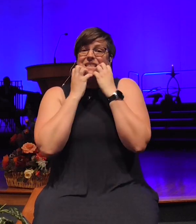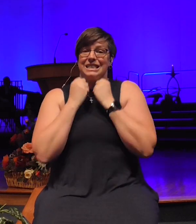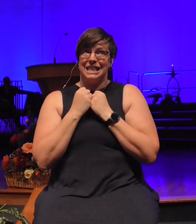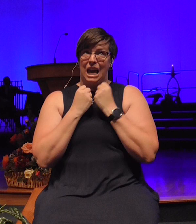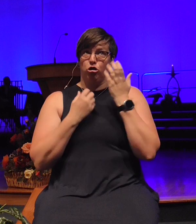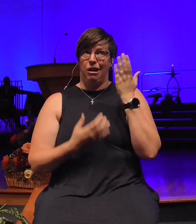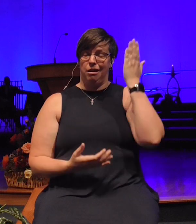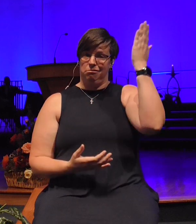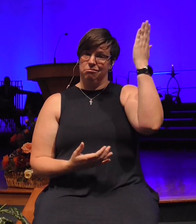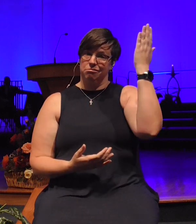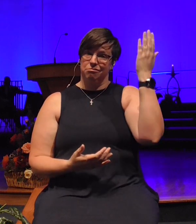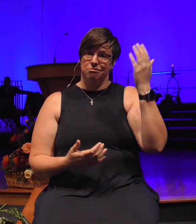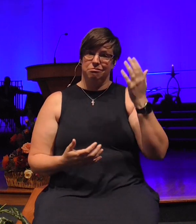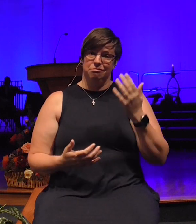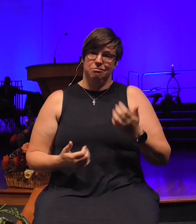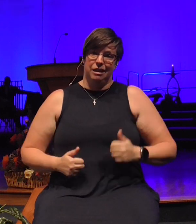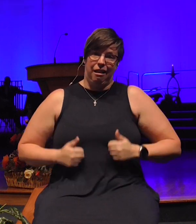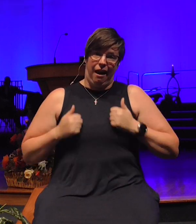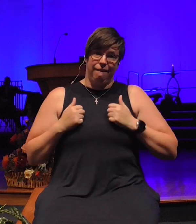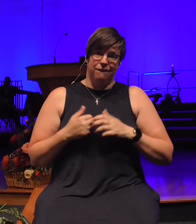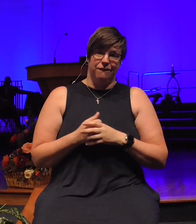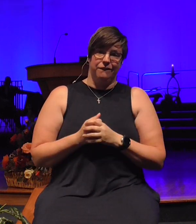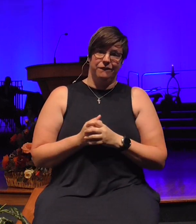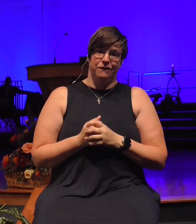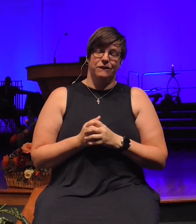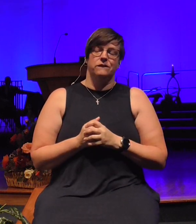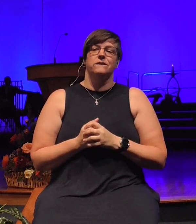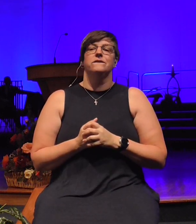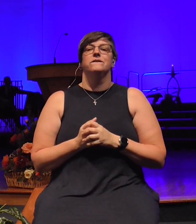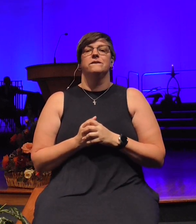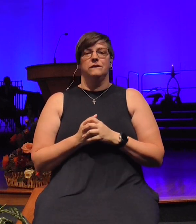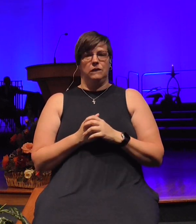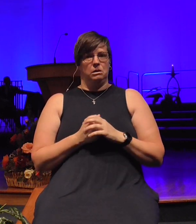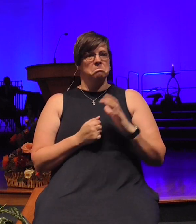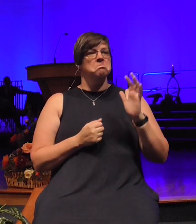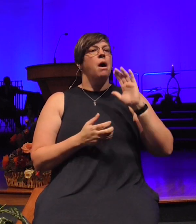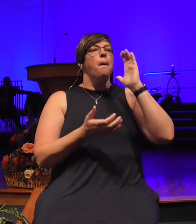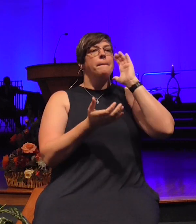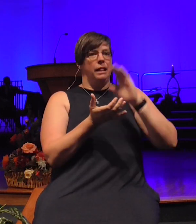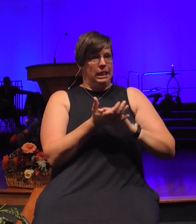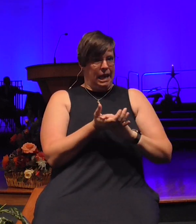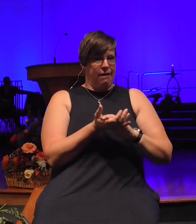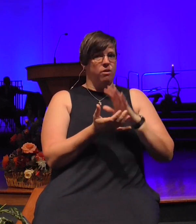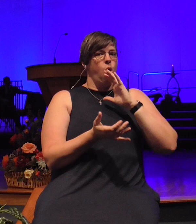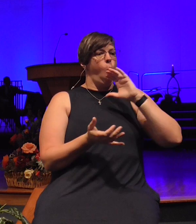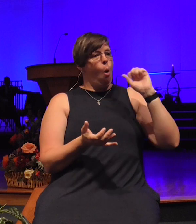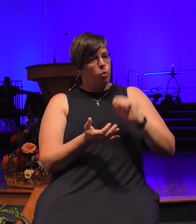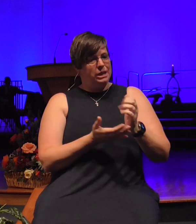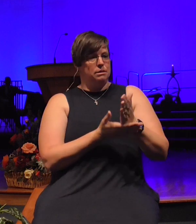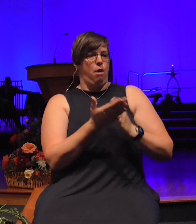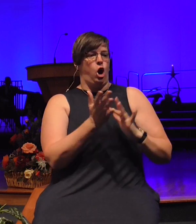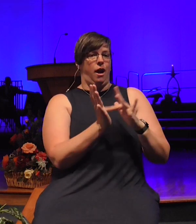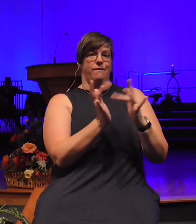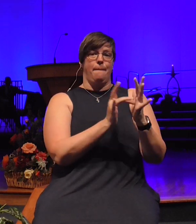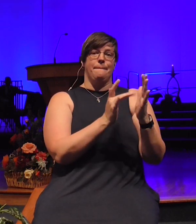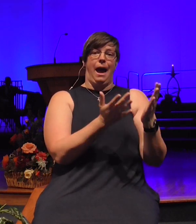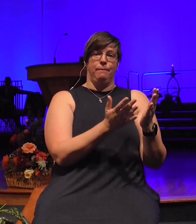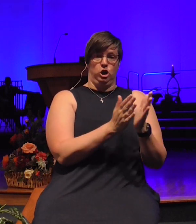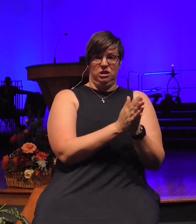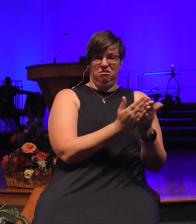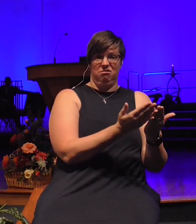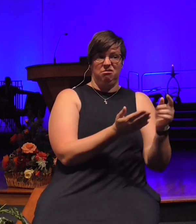the sacred and the wisdom of life. Scholars believe the oldest aspects of the Bible are